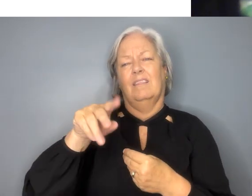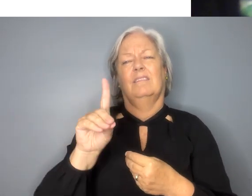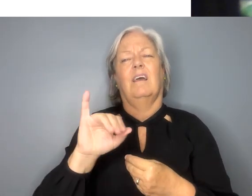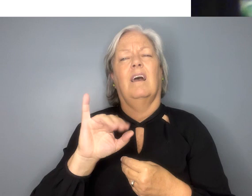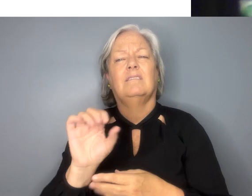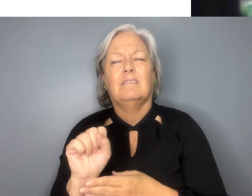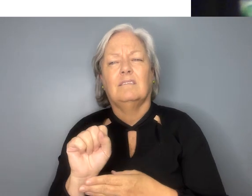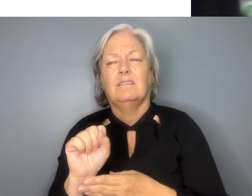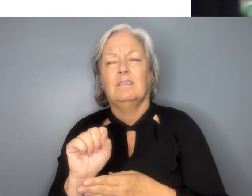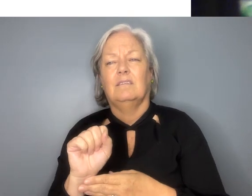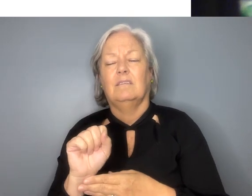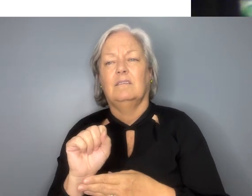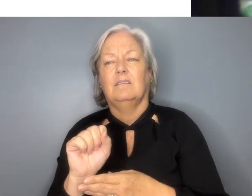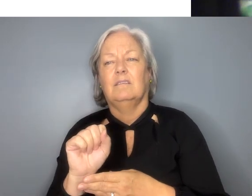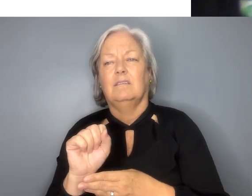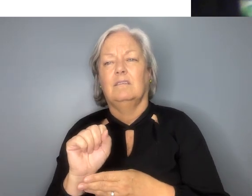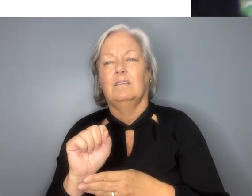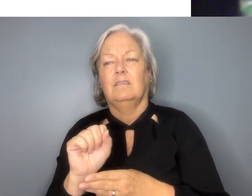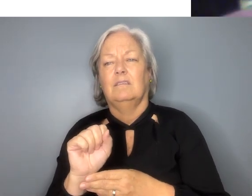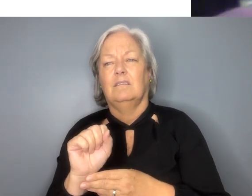in Australia,